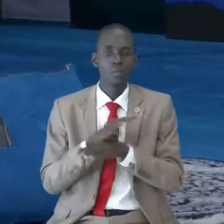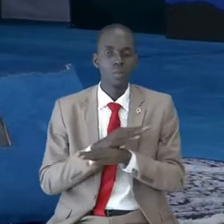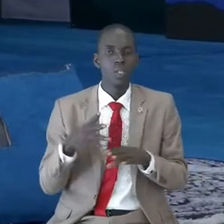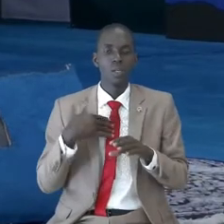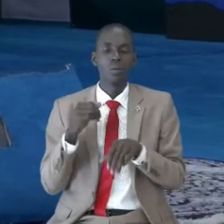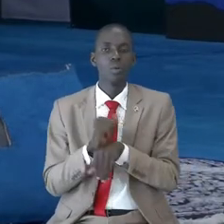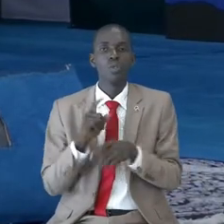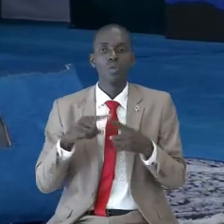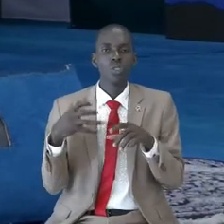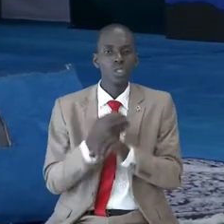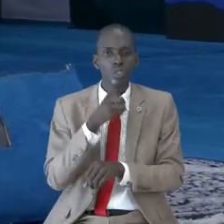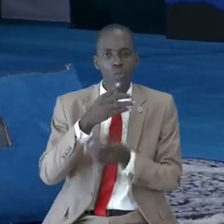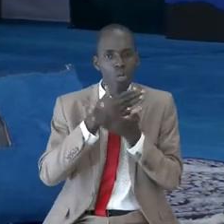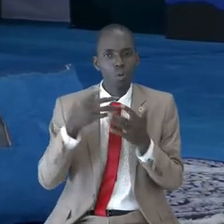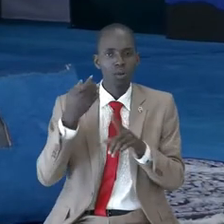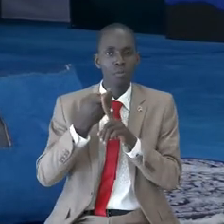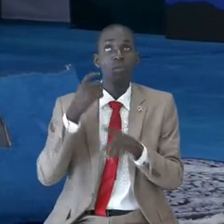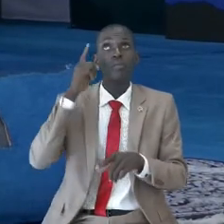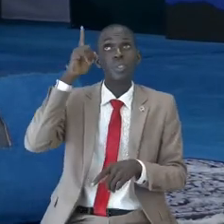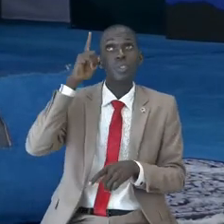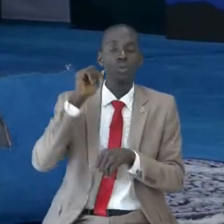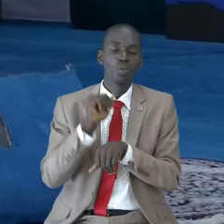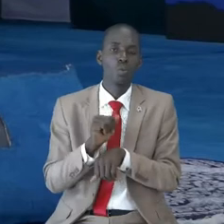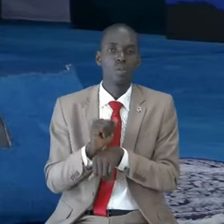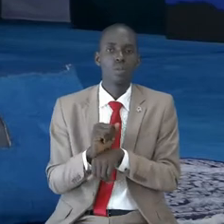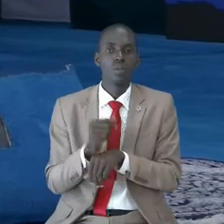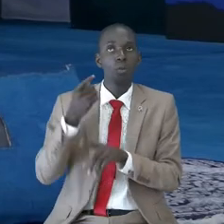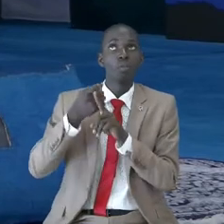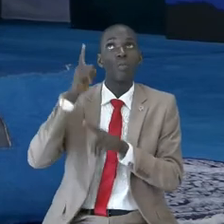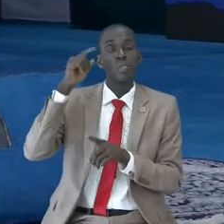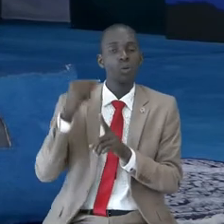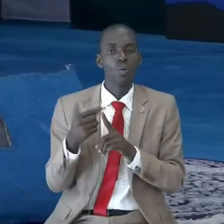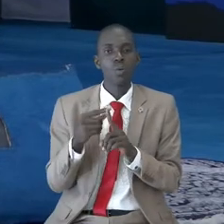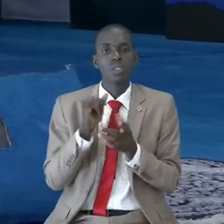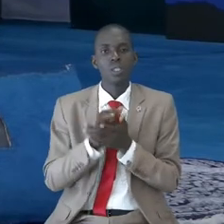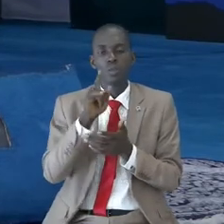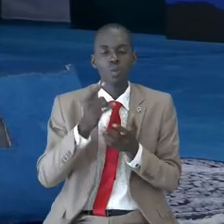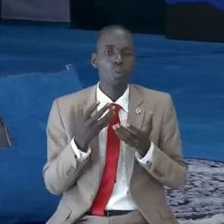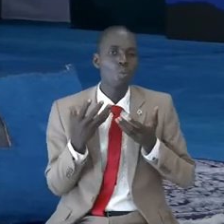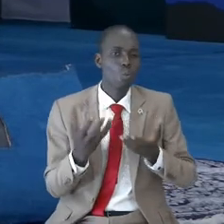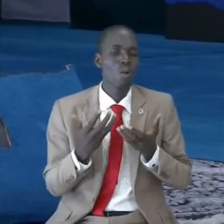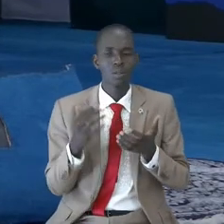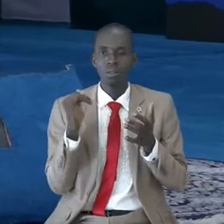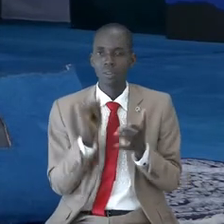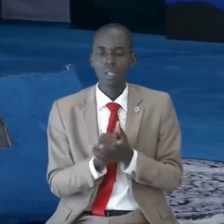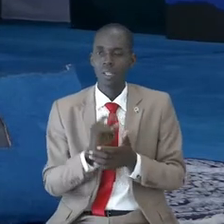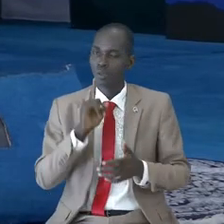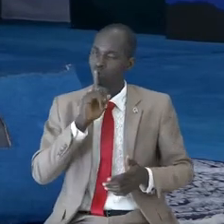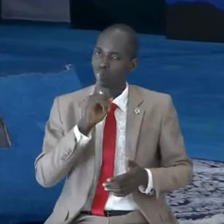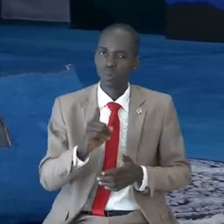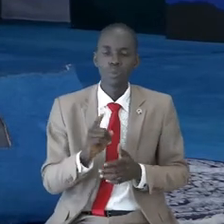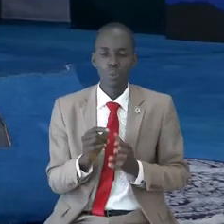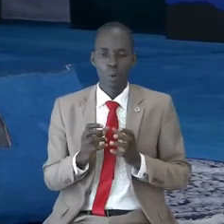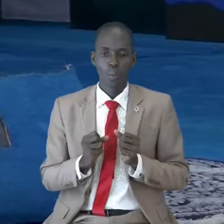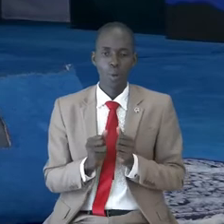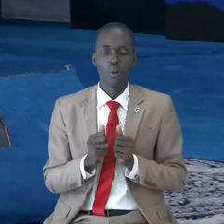his word, that you desire the sincere milk of the word, that she may grow